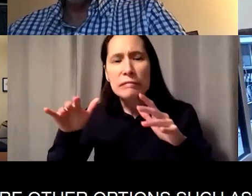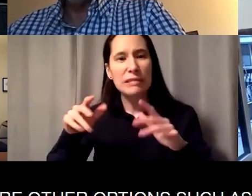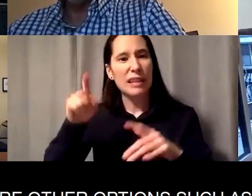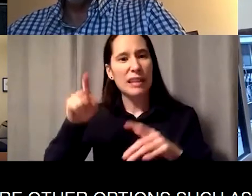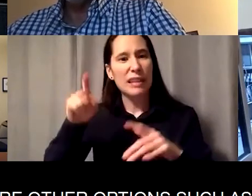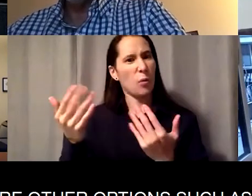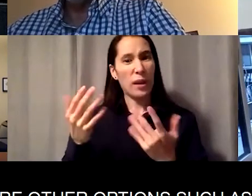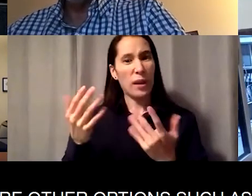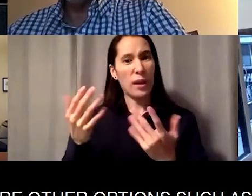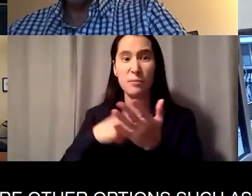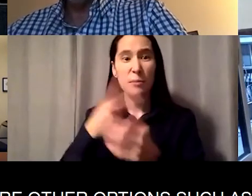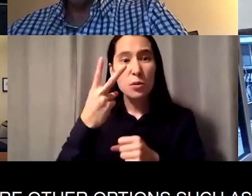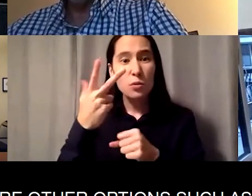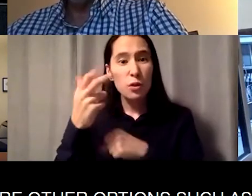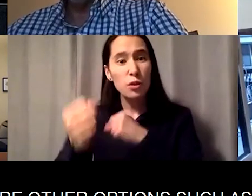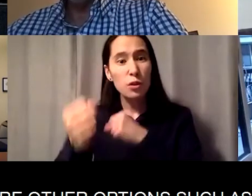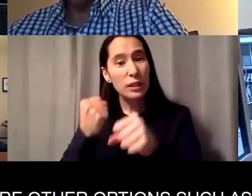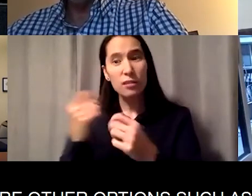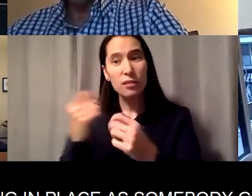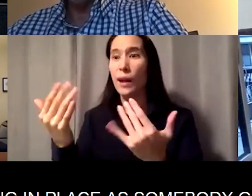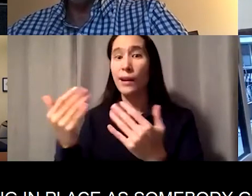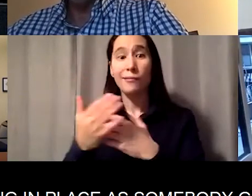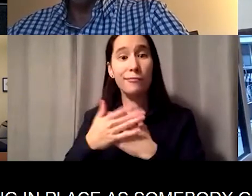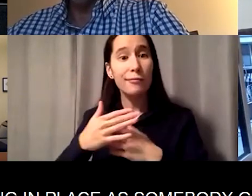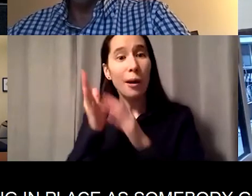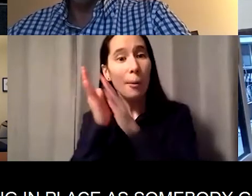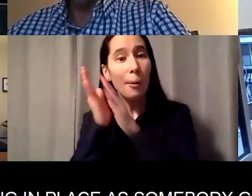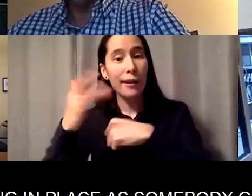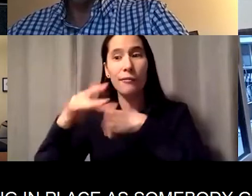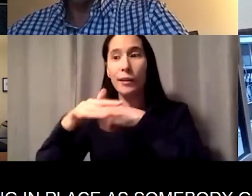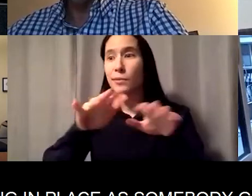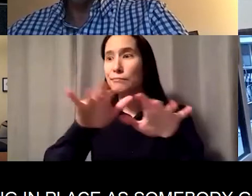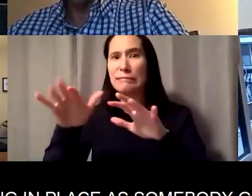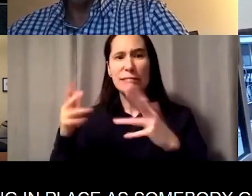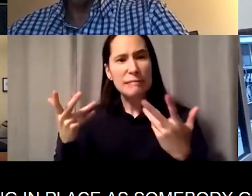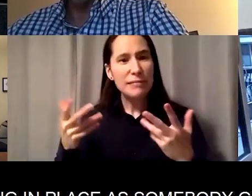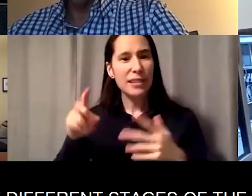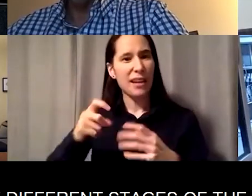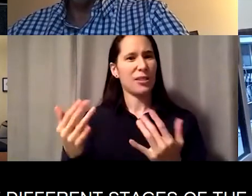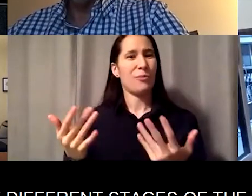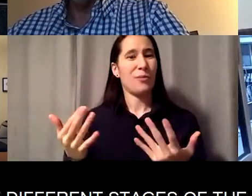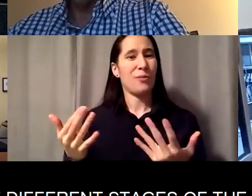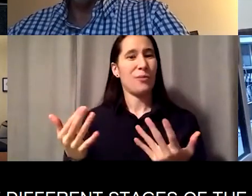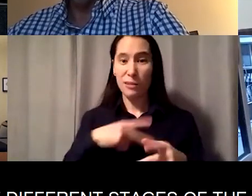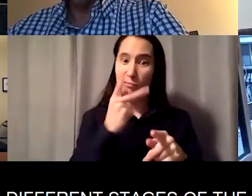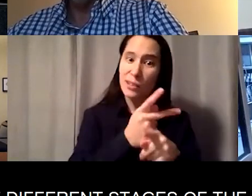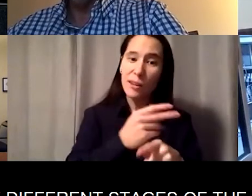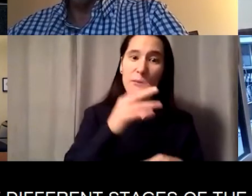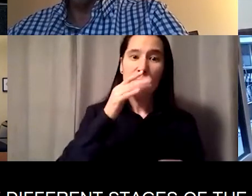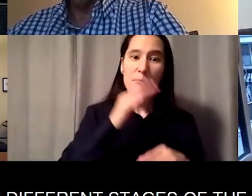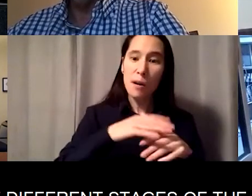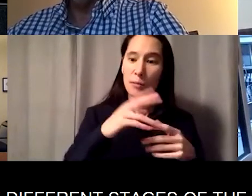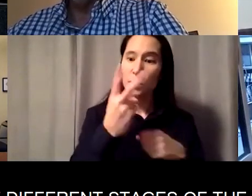other options such as, you know, aging in place as somebody goes through these different stages of